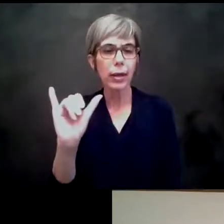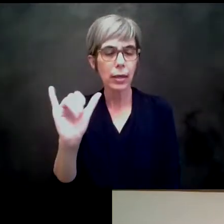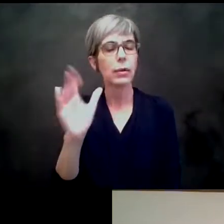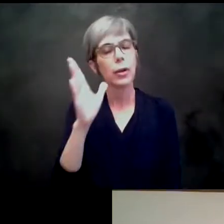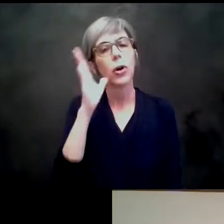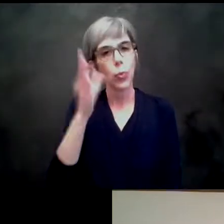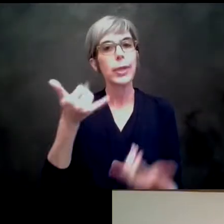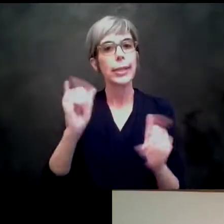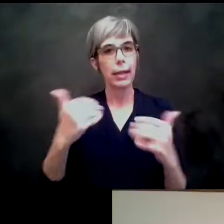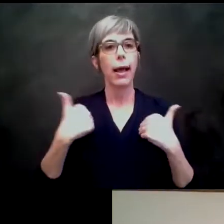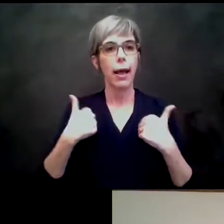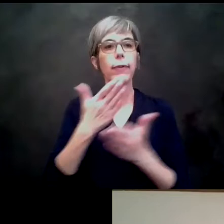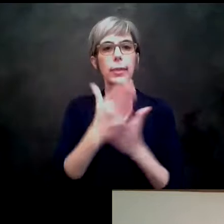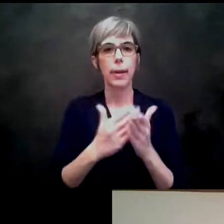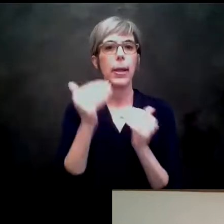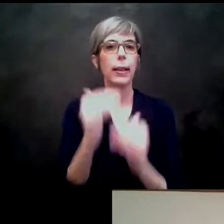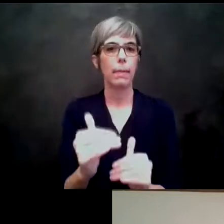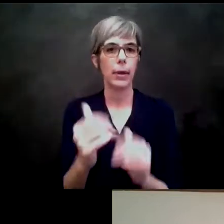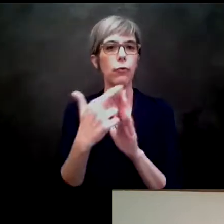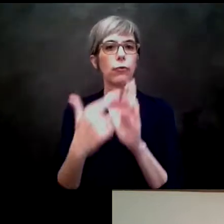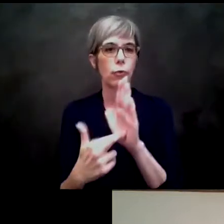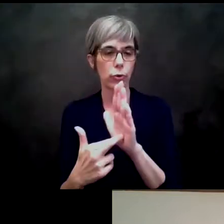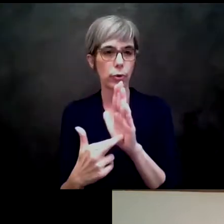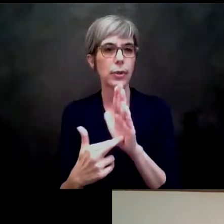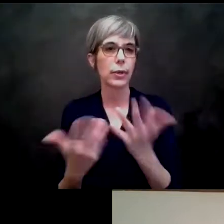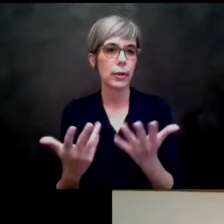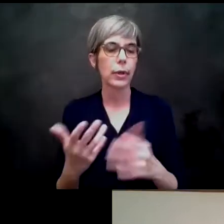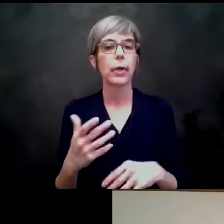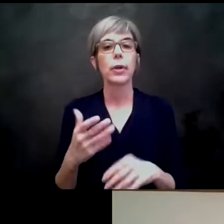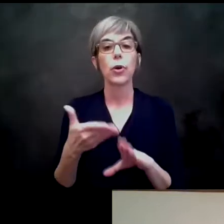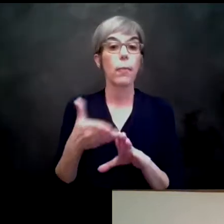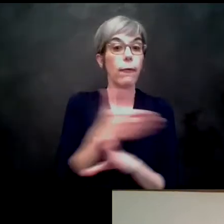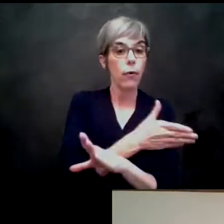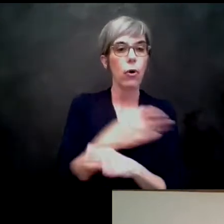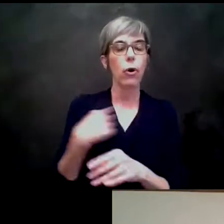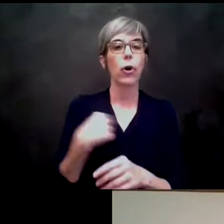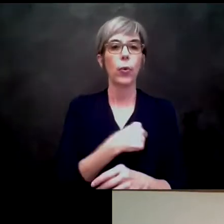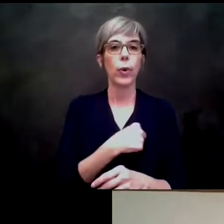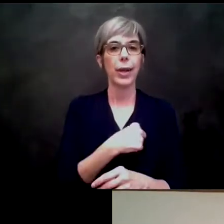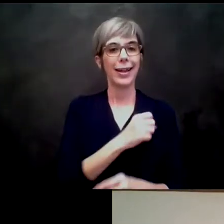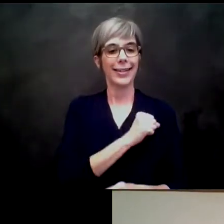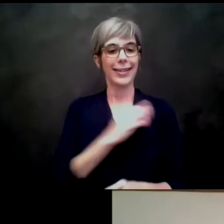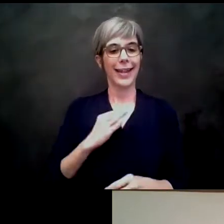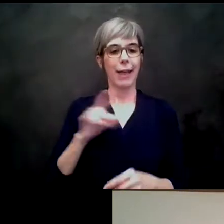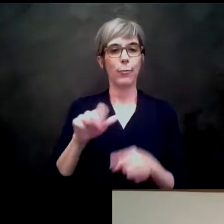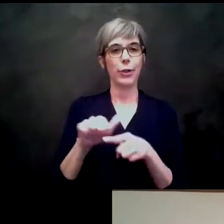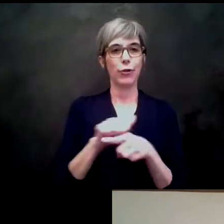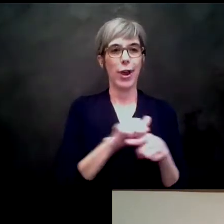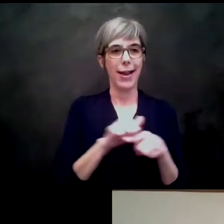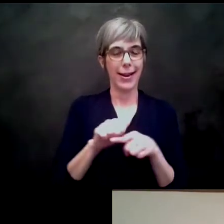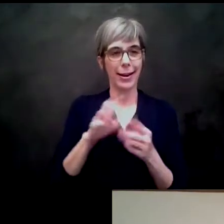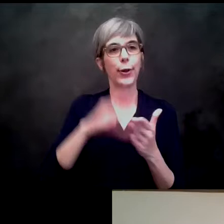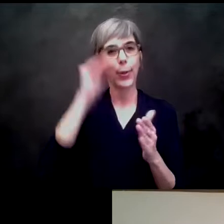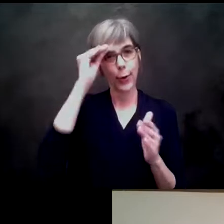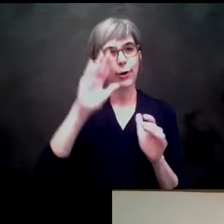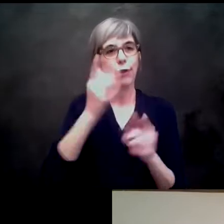Also, as we're looking at the picture, there are going to be requirements of training for our staff, as well as what we're going to do